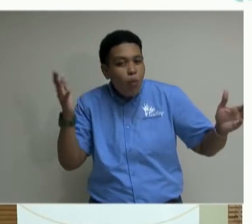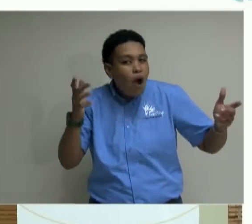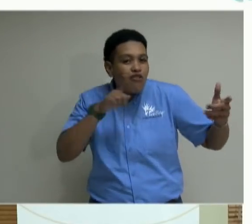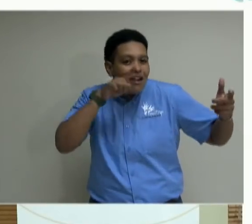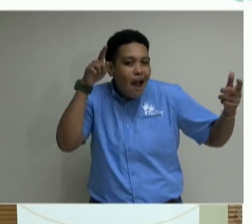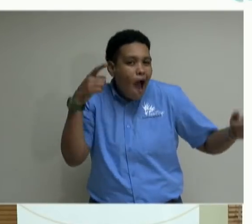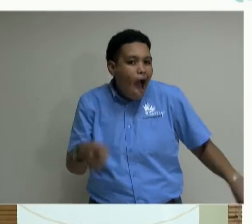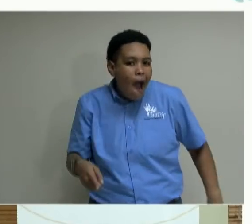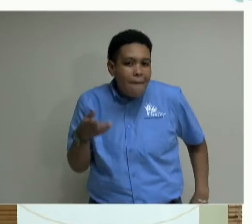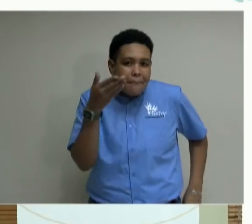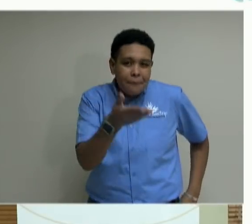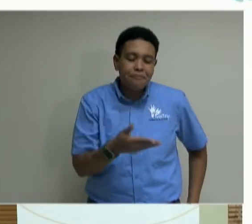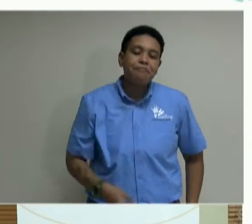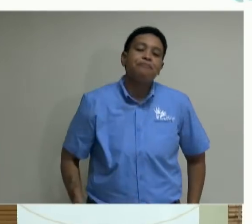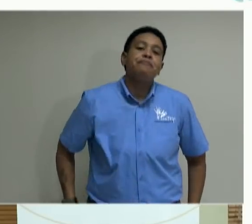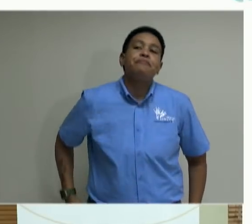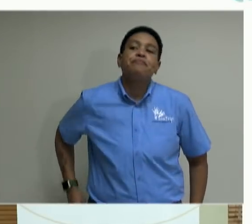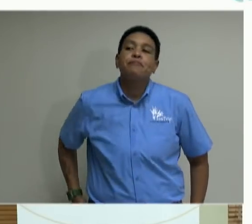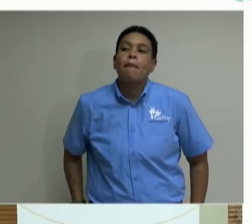happening there.